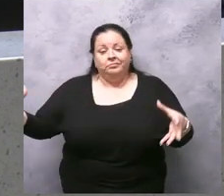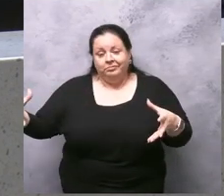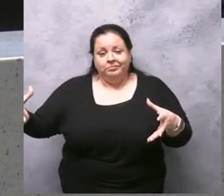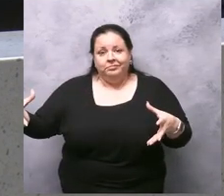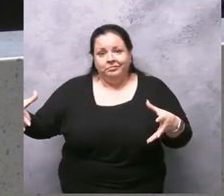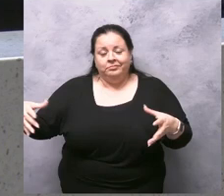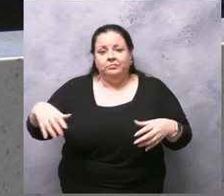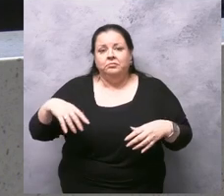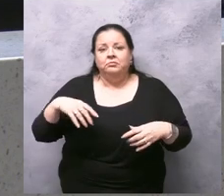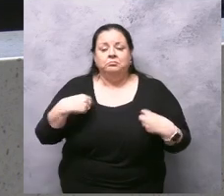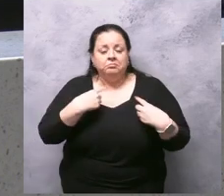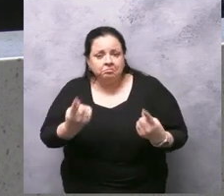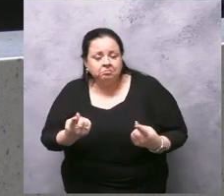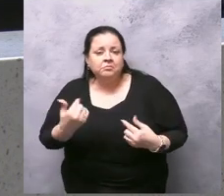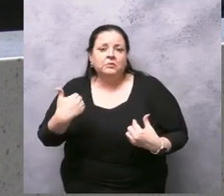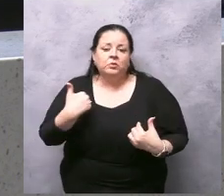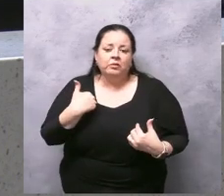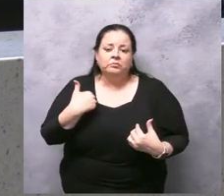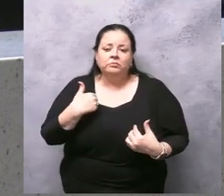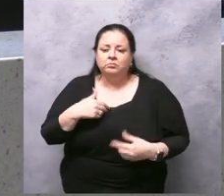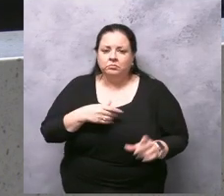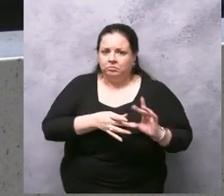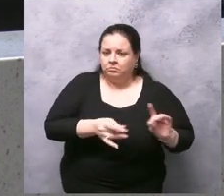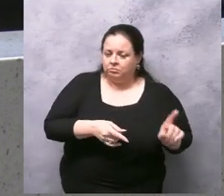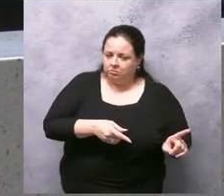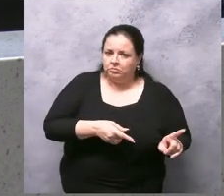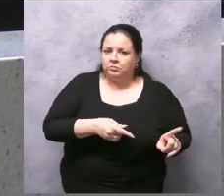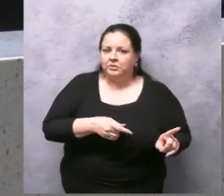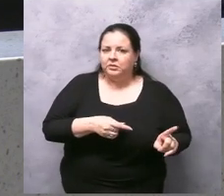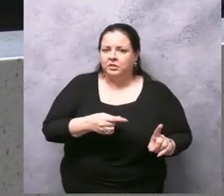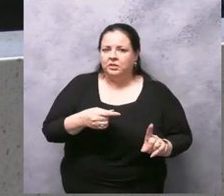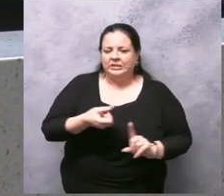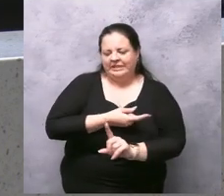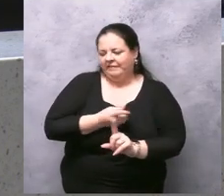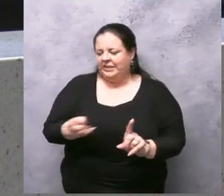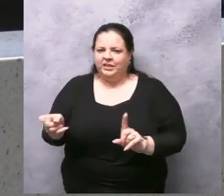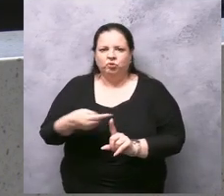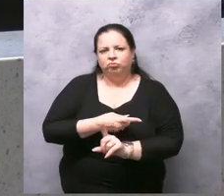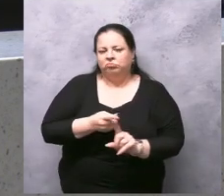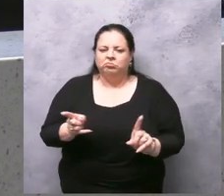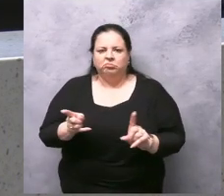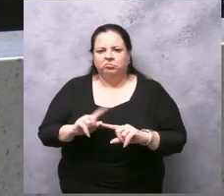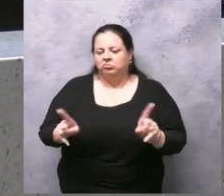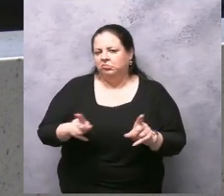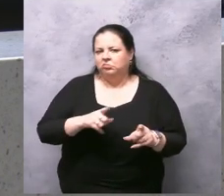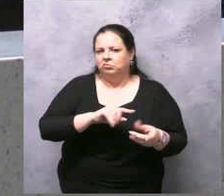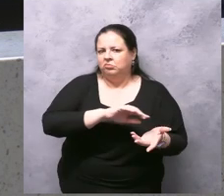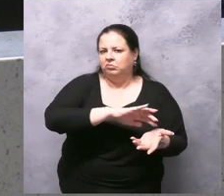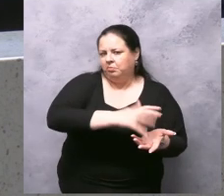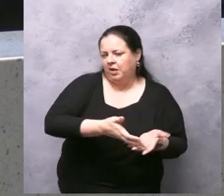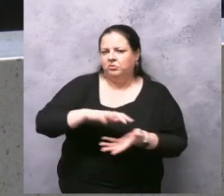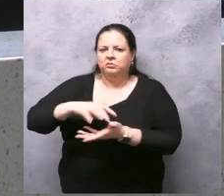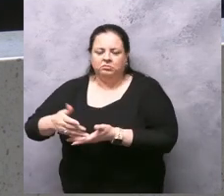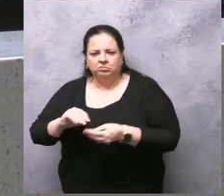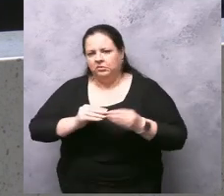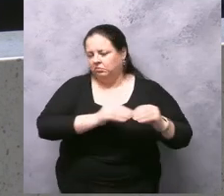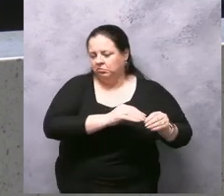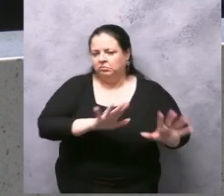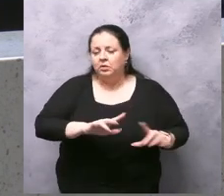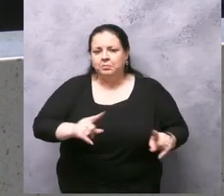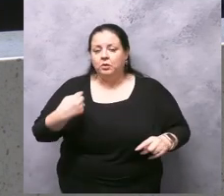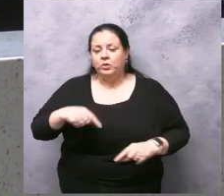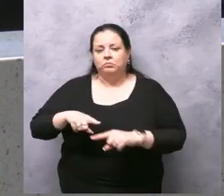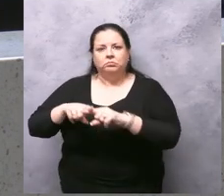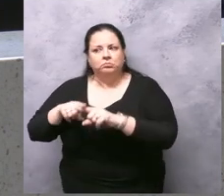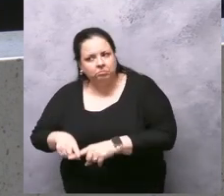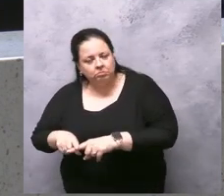And while there's been, you know, to your point, Christine, there's been deviations from plan to action, we've also relied on that heavily when we think